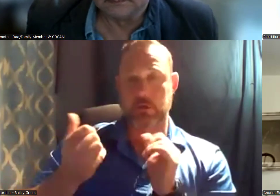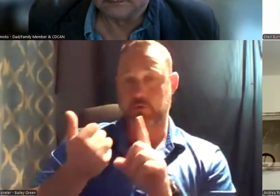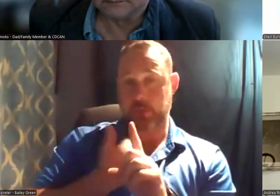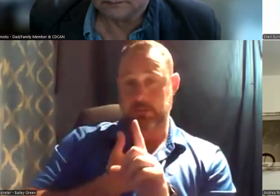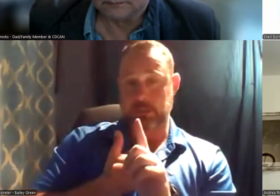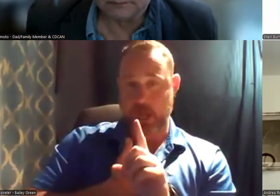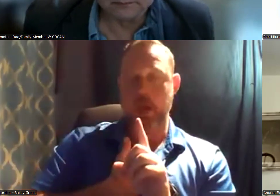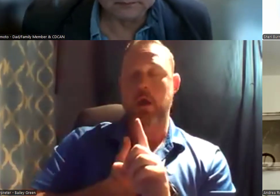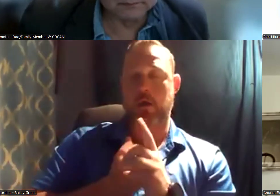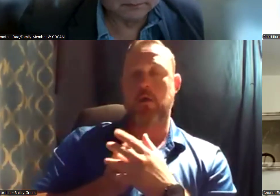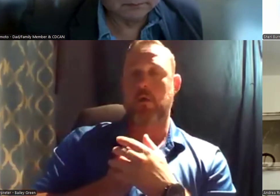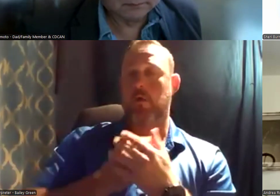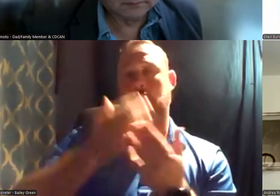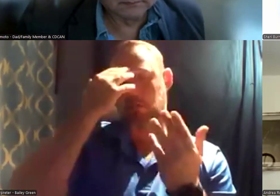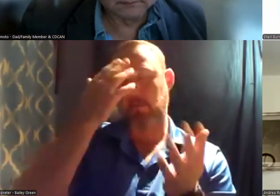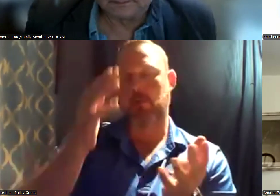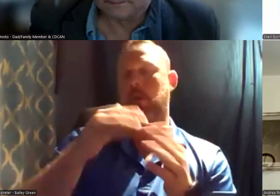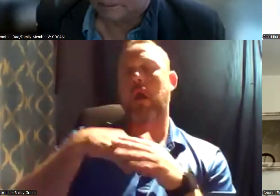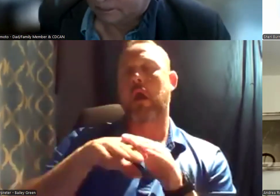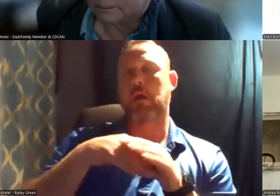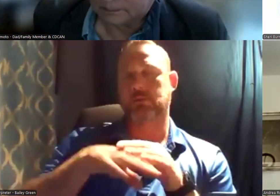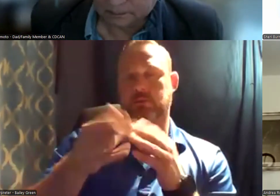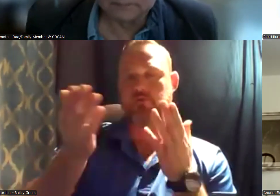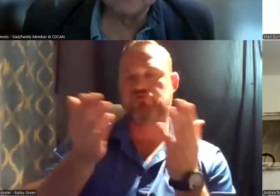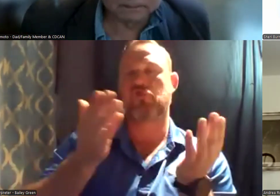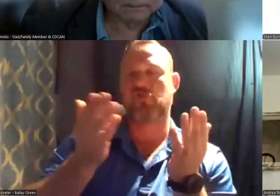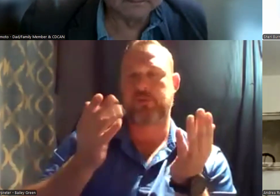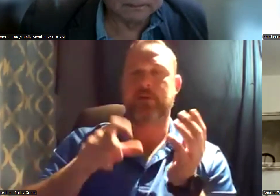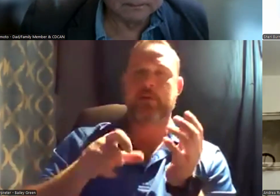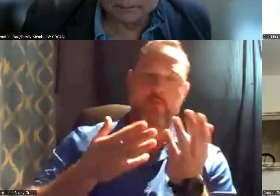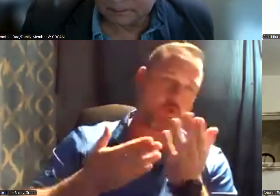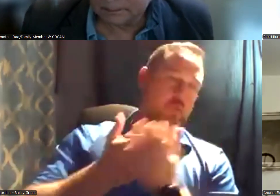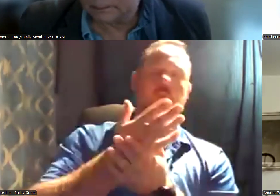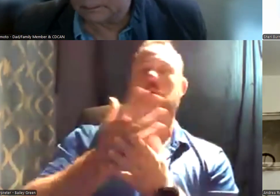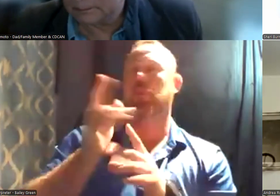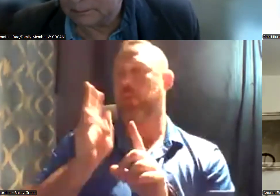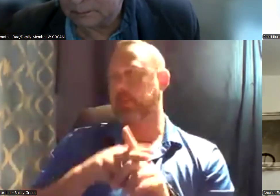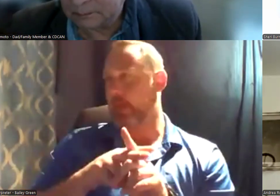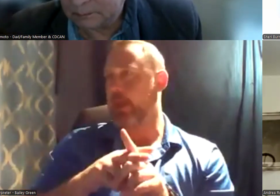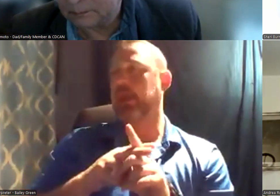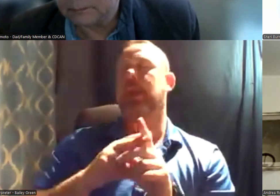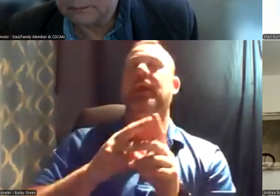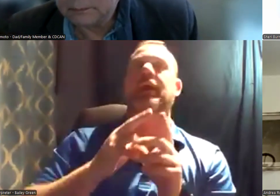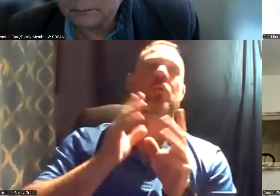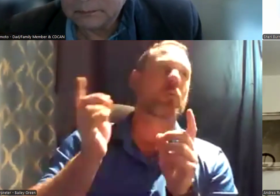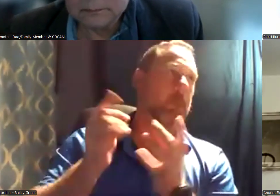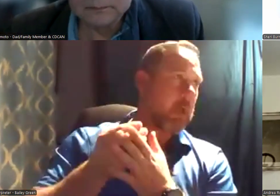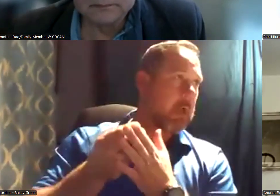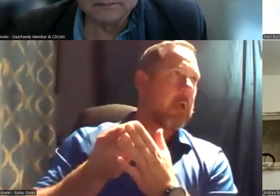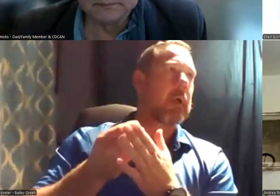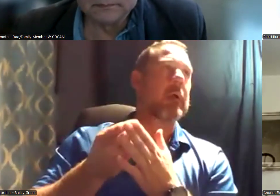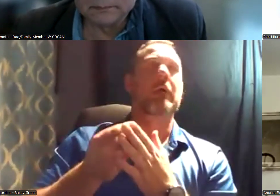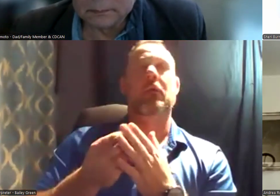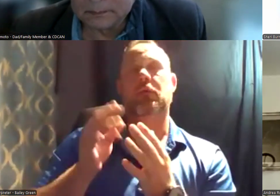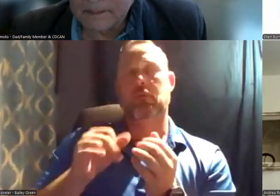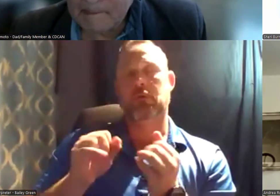myself don't know how to access these services because they have to go through the application process. They have to know where the monies are. And so